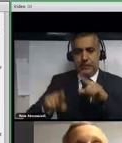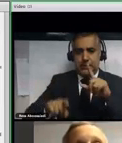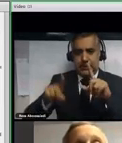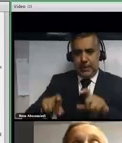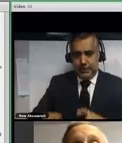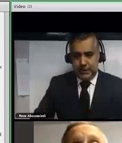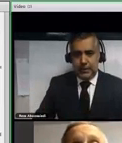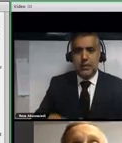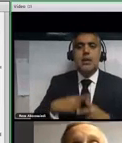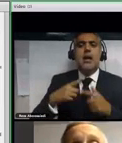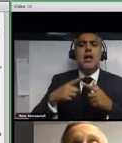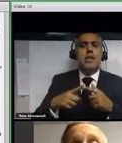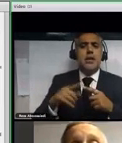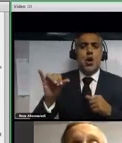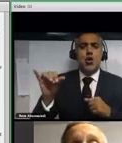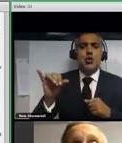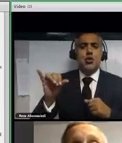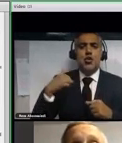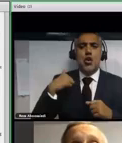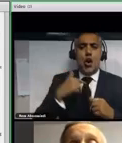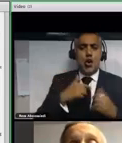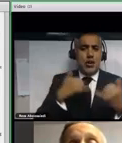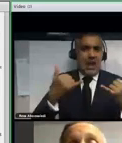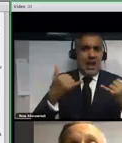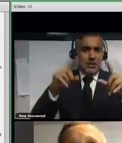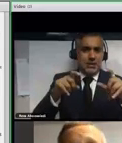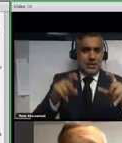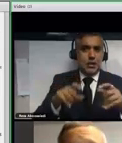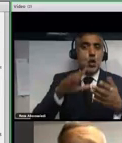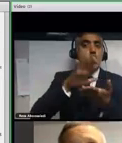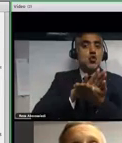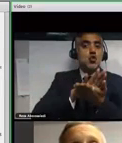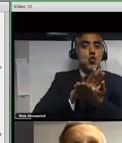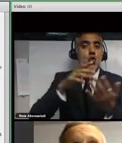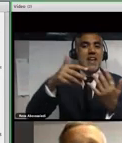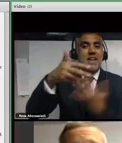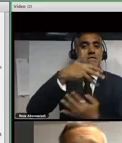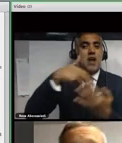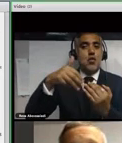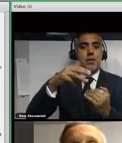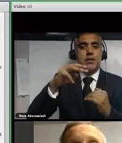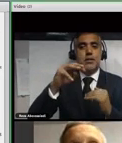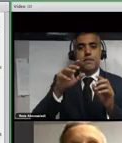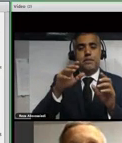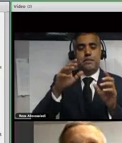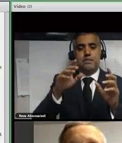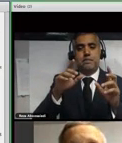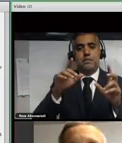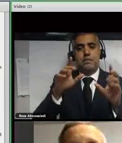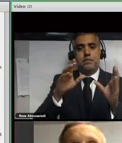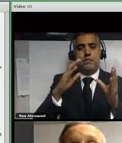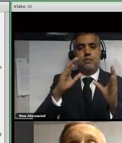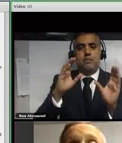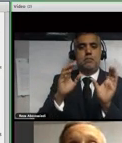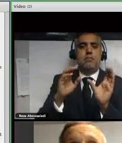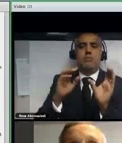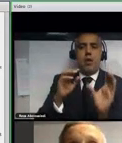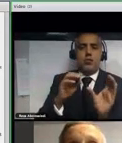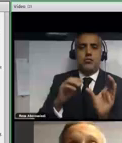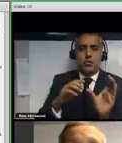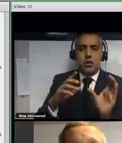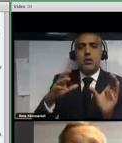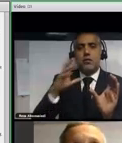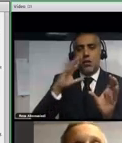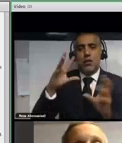a little more. And also are now testing a school environment module to try to measure the inclusivity